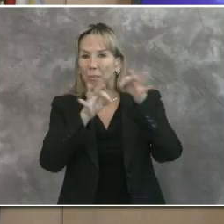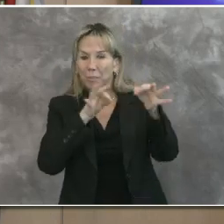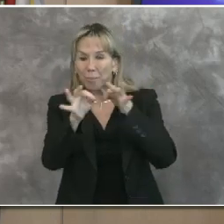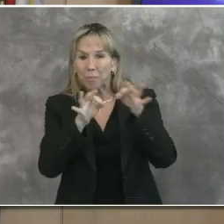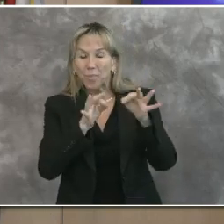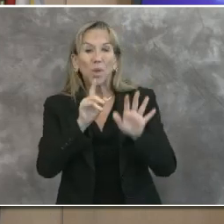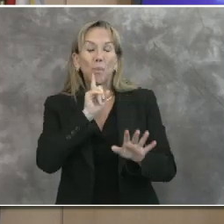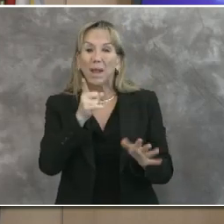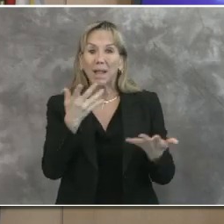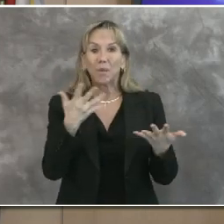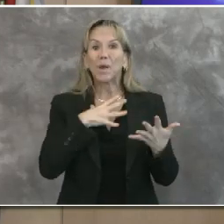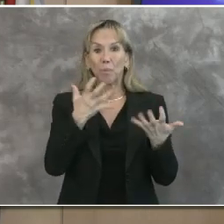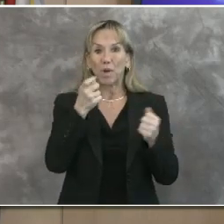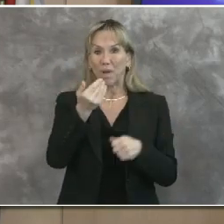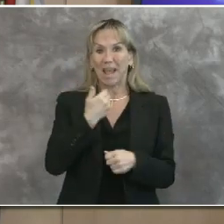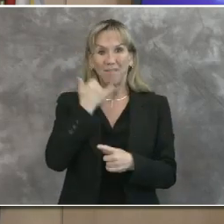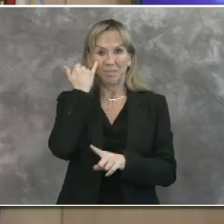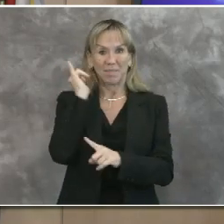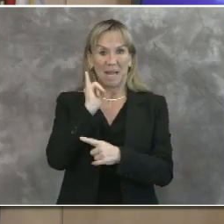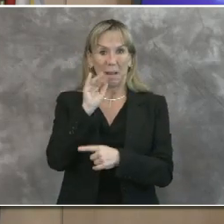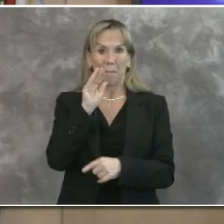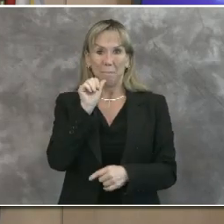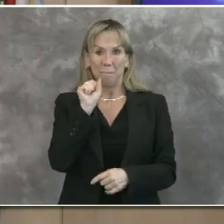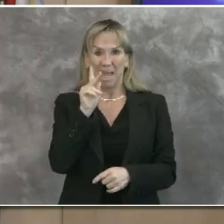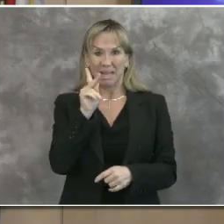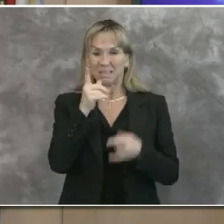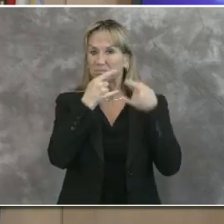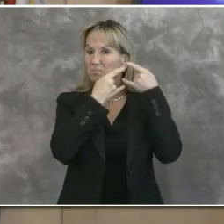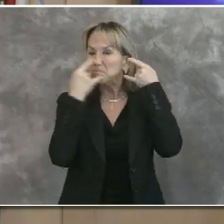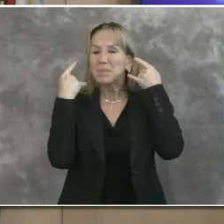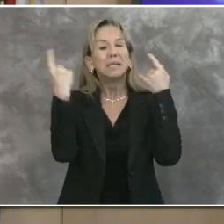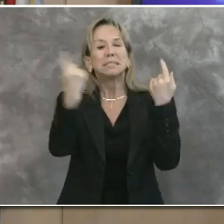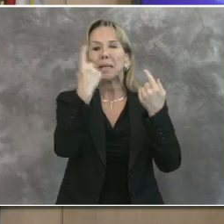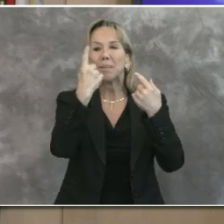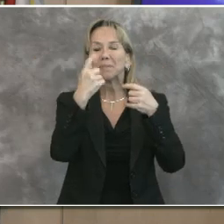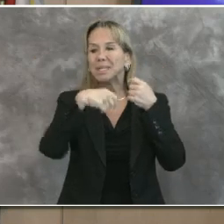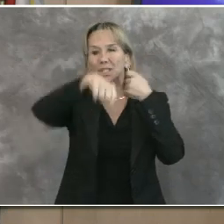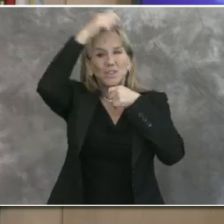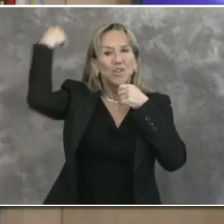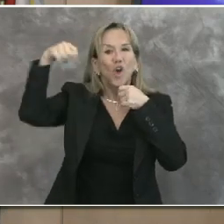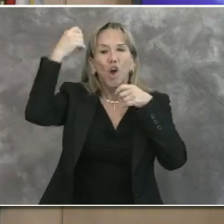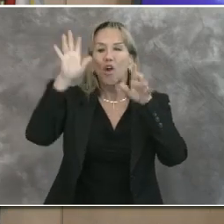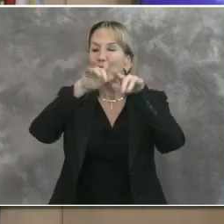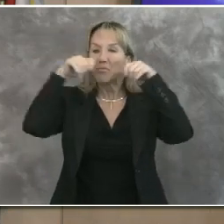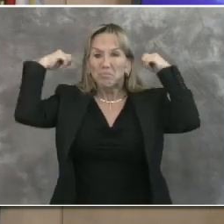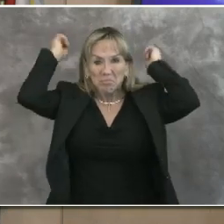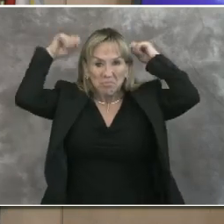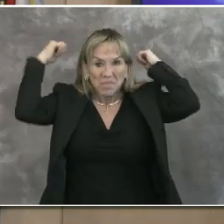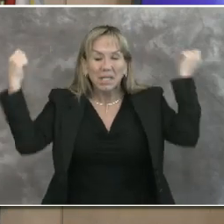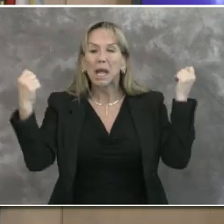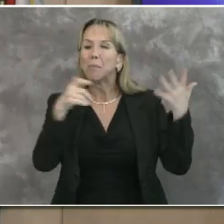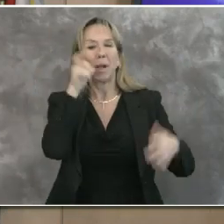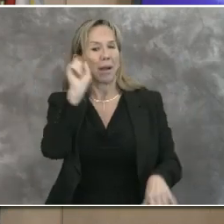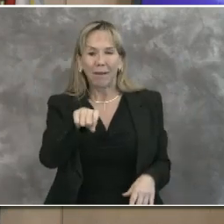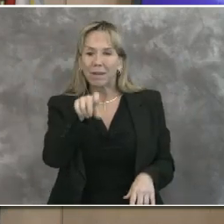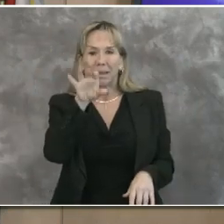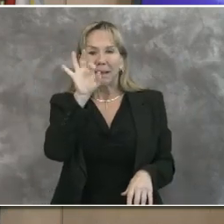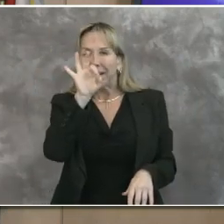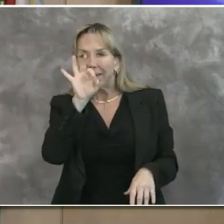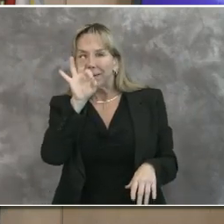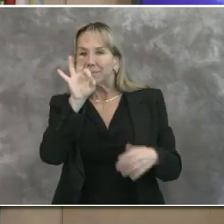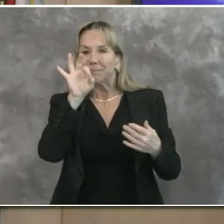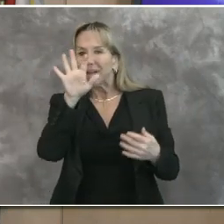one of these on at all times, a facial covering, it can be a scarf, doesn't have to be an N95